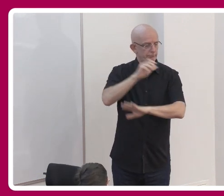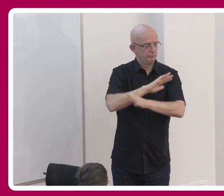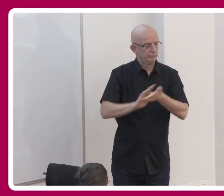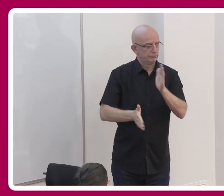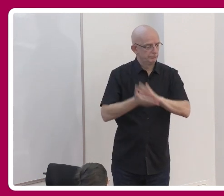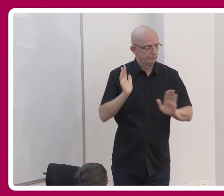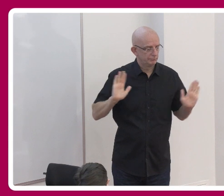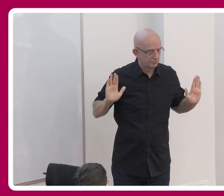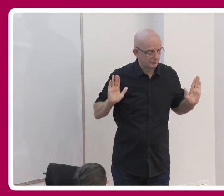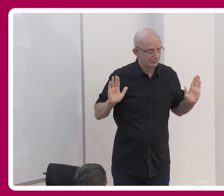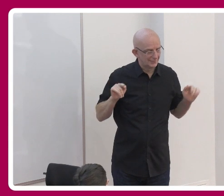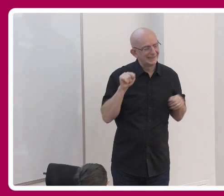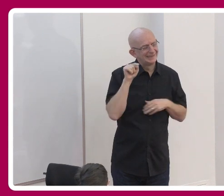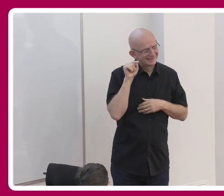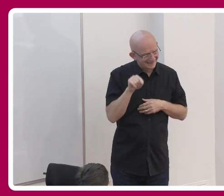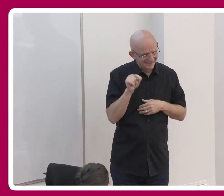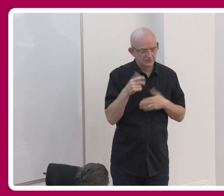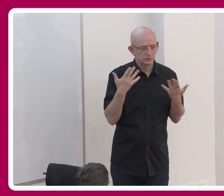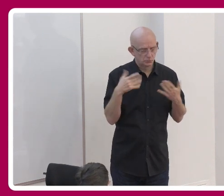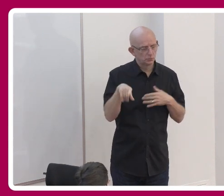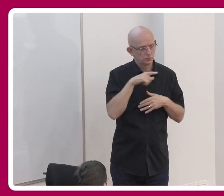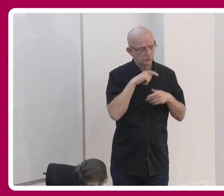So we will look at what programs exist.